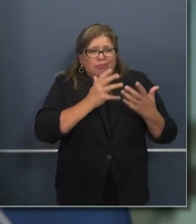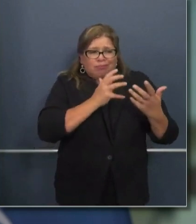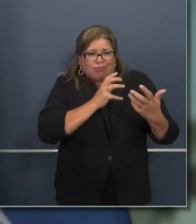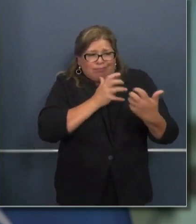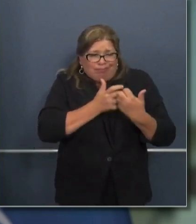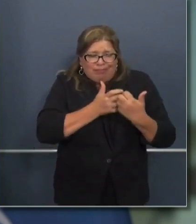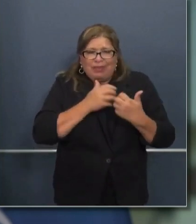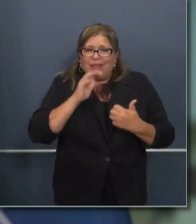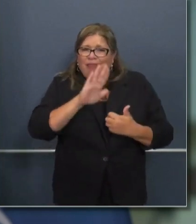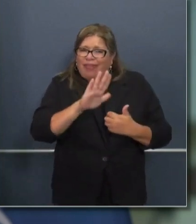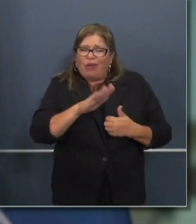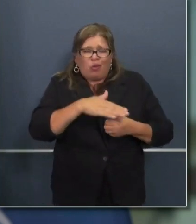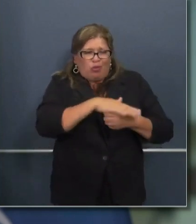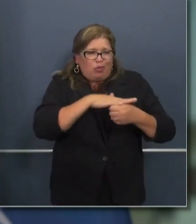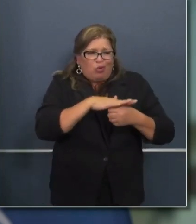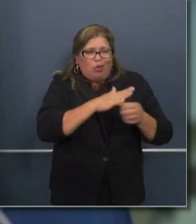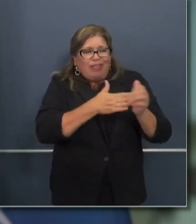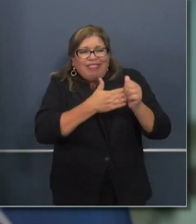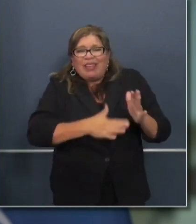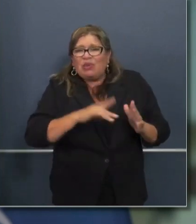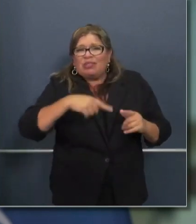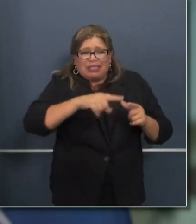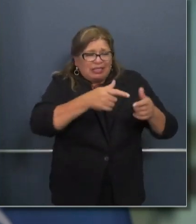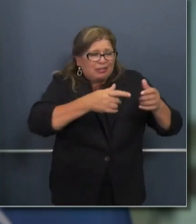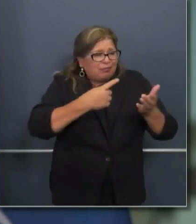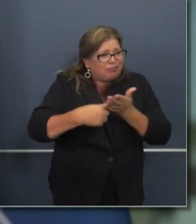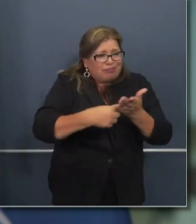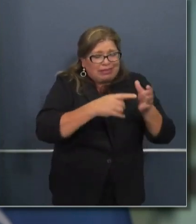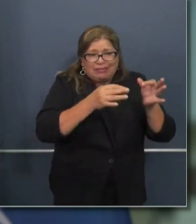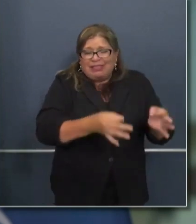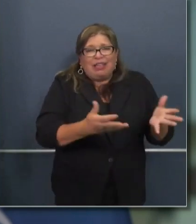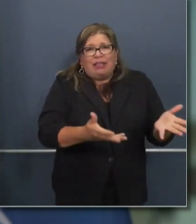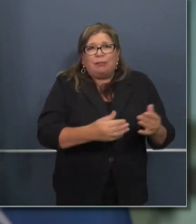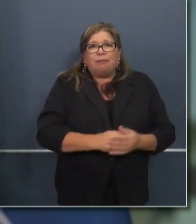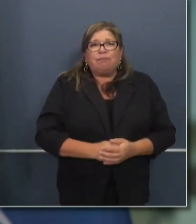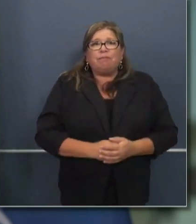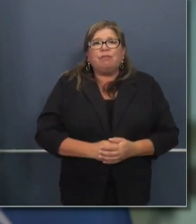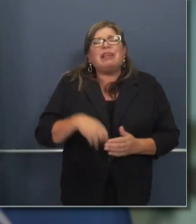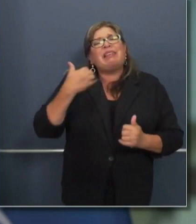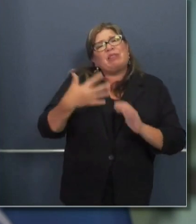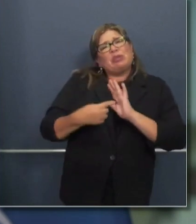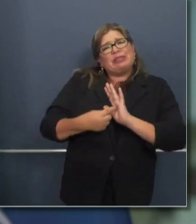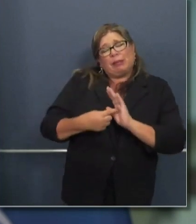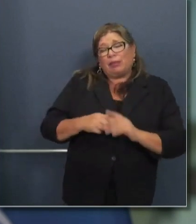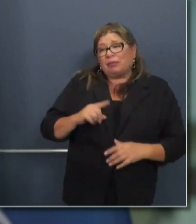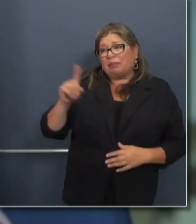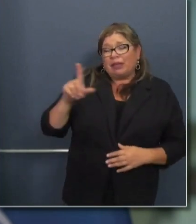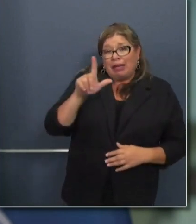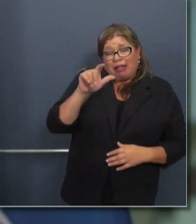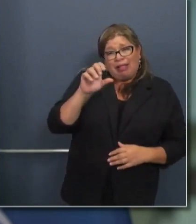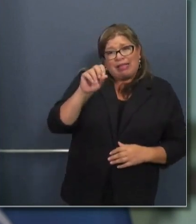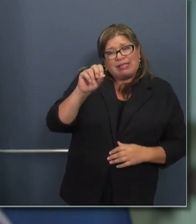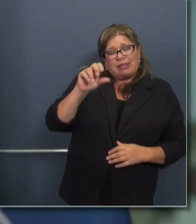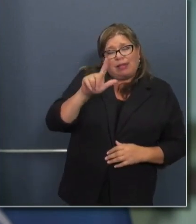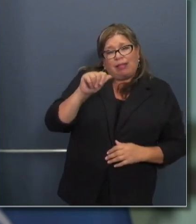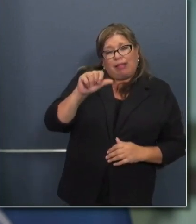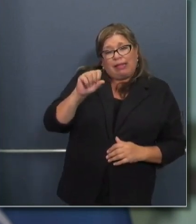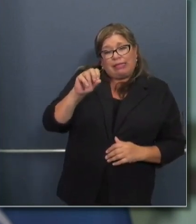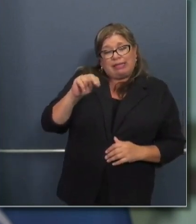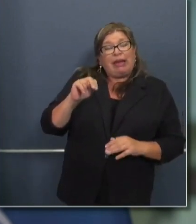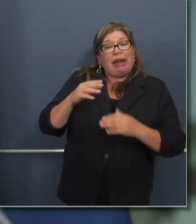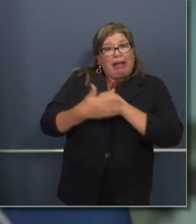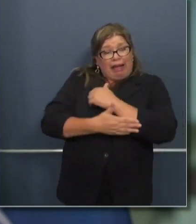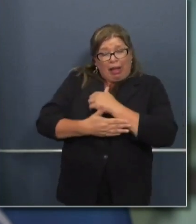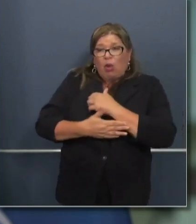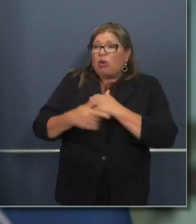that. I thought it quite interesting, illustrious example, that Lassen County, you recall a few weeks ago, they had moved forward into a new phase.